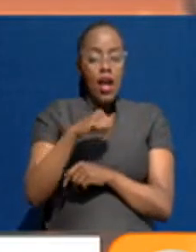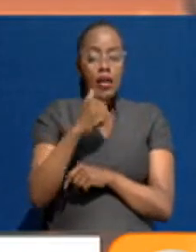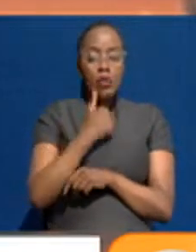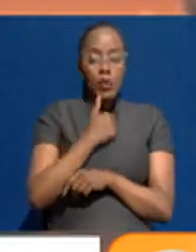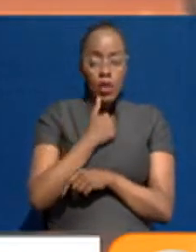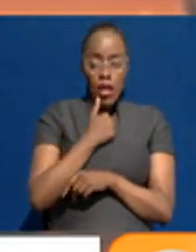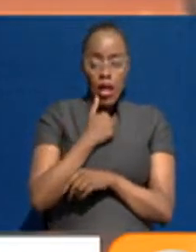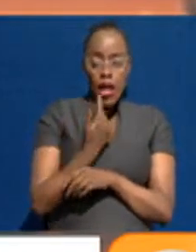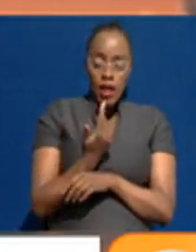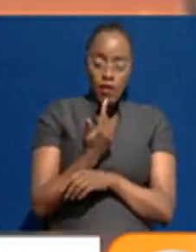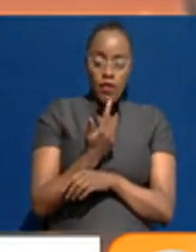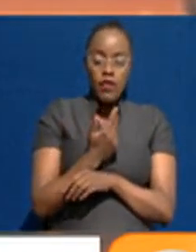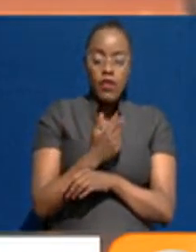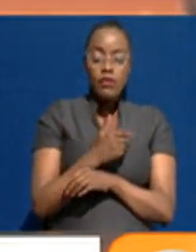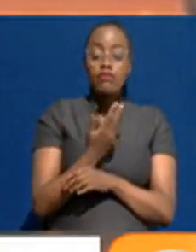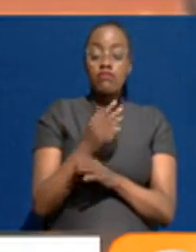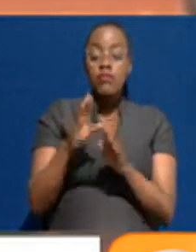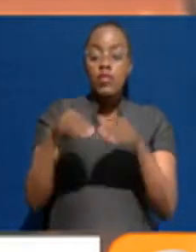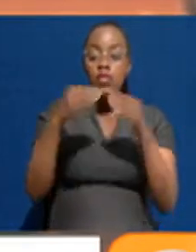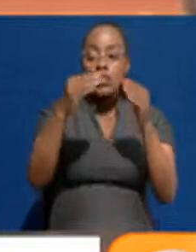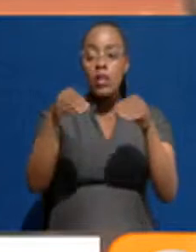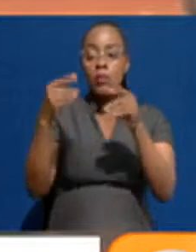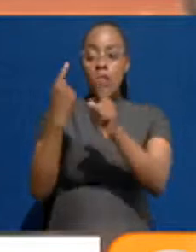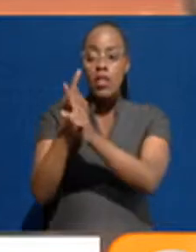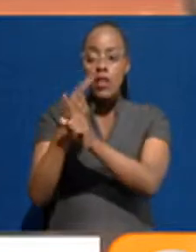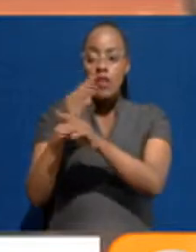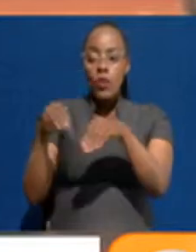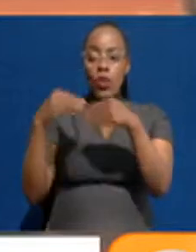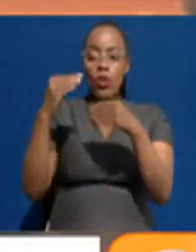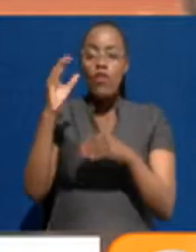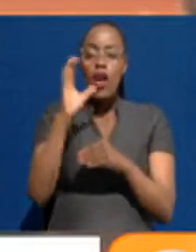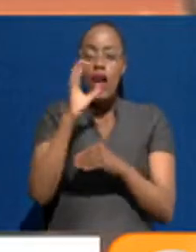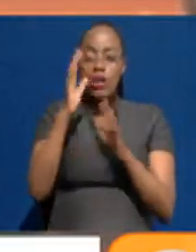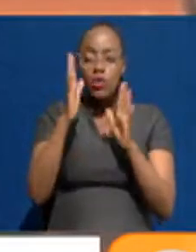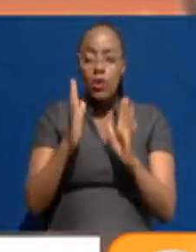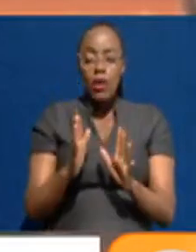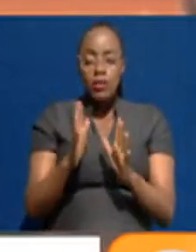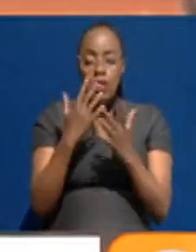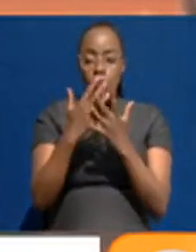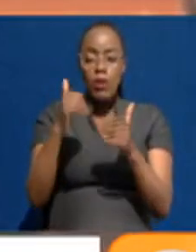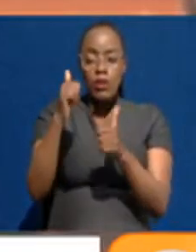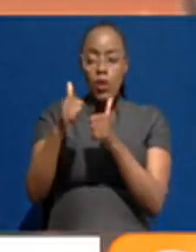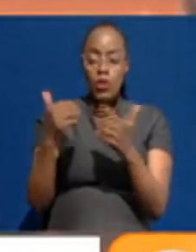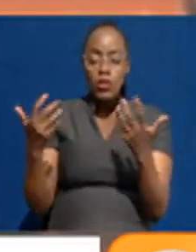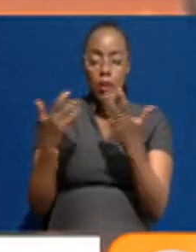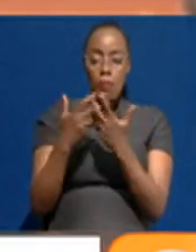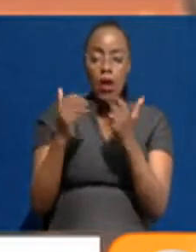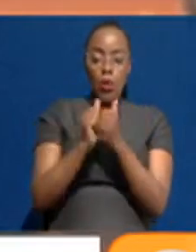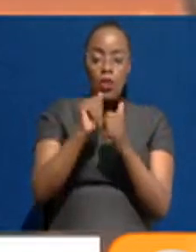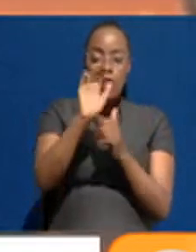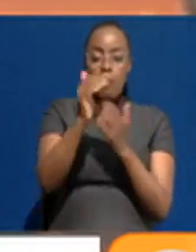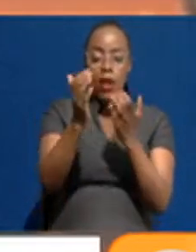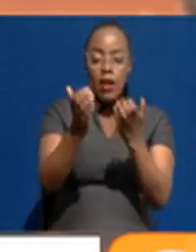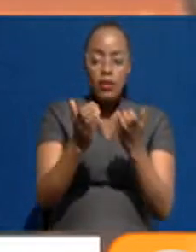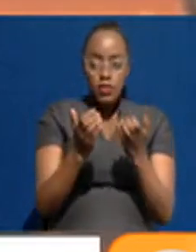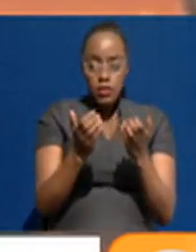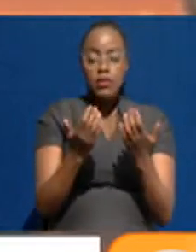we and through our multi-channel distribution, we offer customers products which are relevant to their needs.